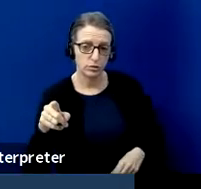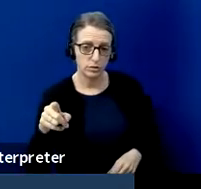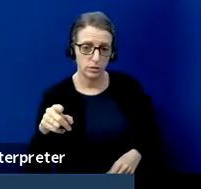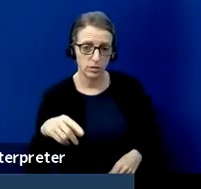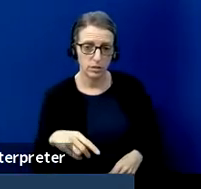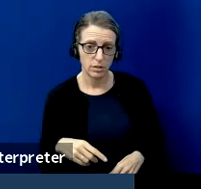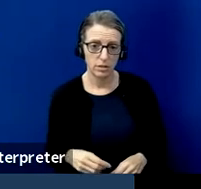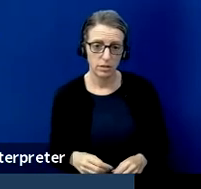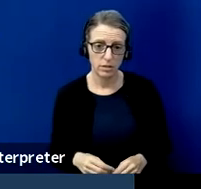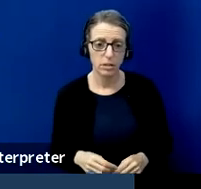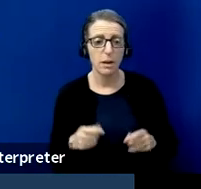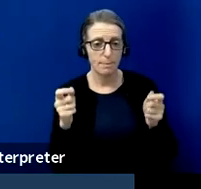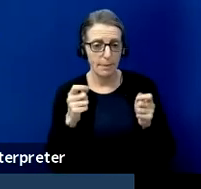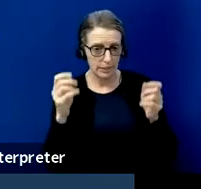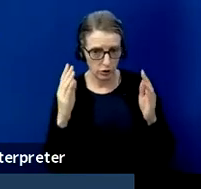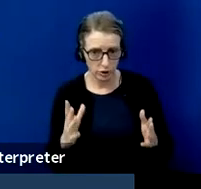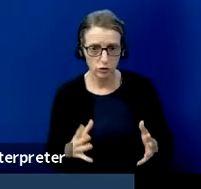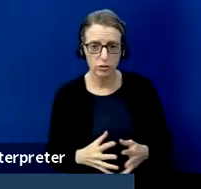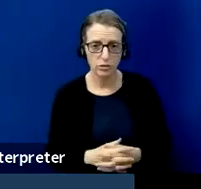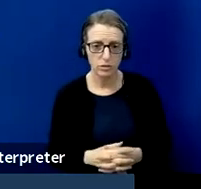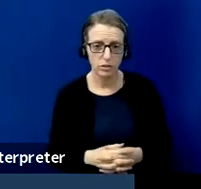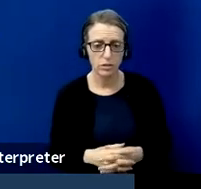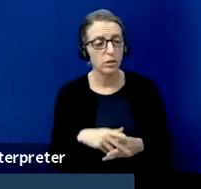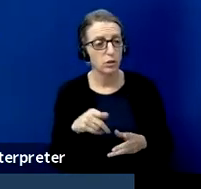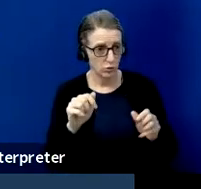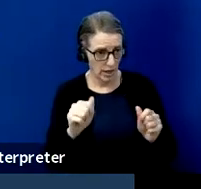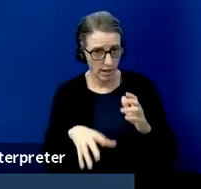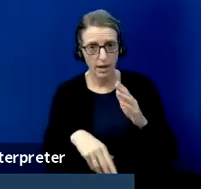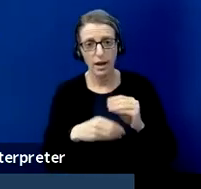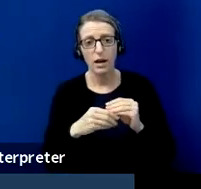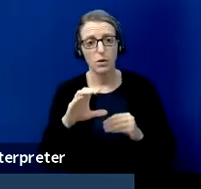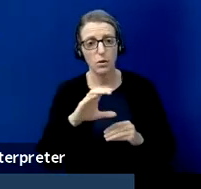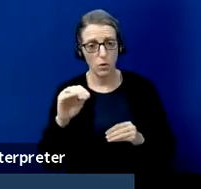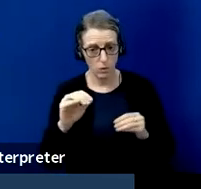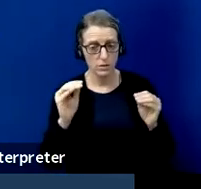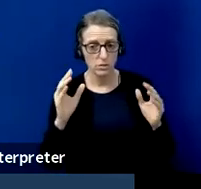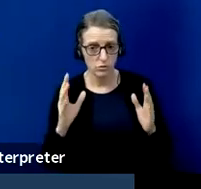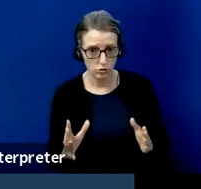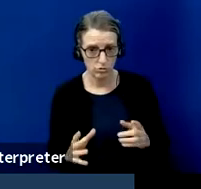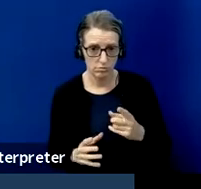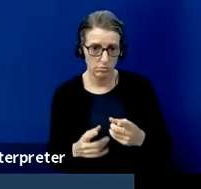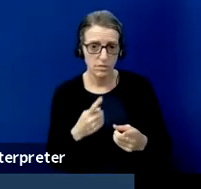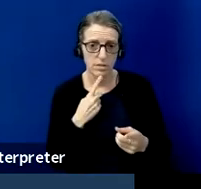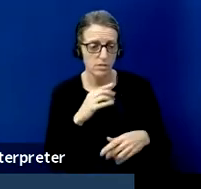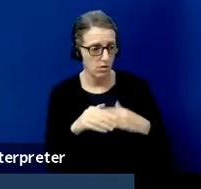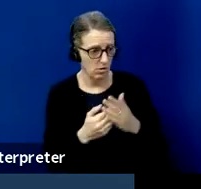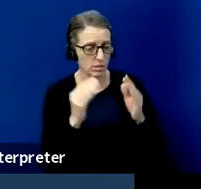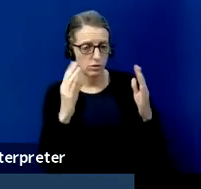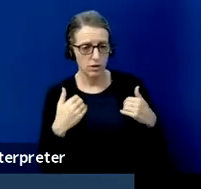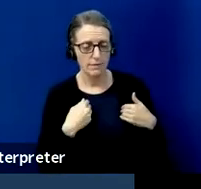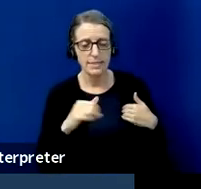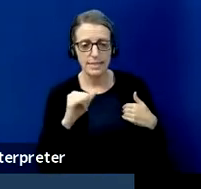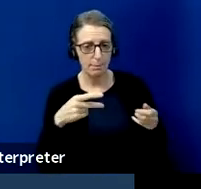you can manage teachers and you can add a co-teacher. So it says here, all teachers have the same